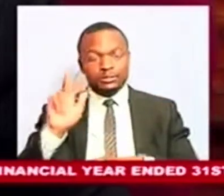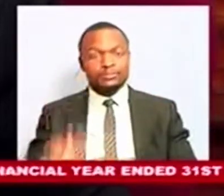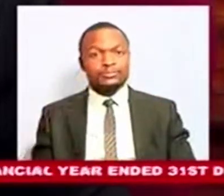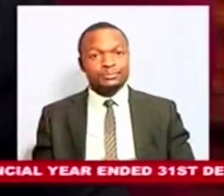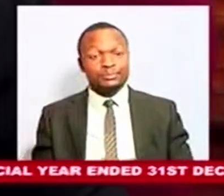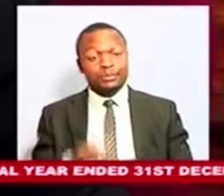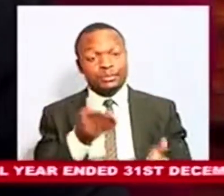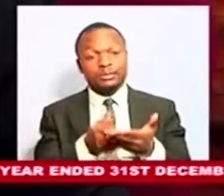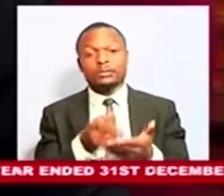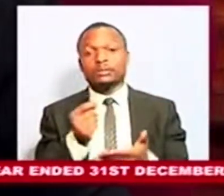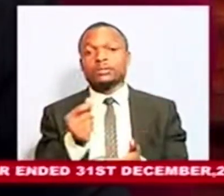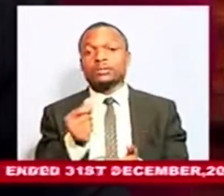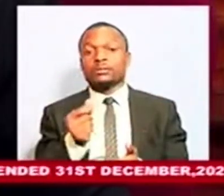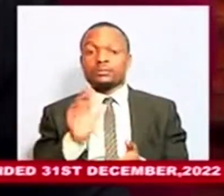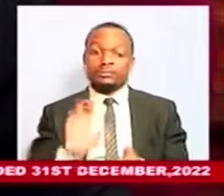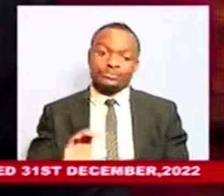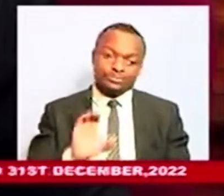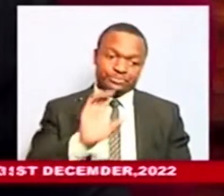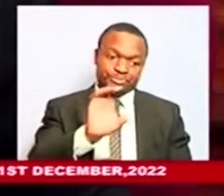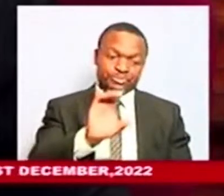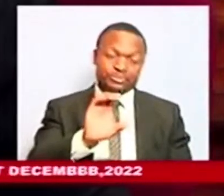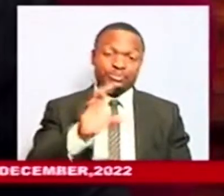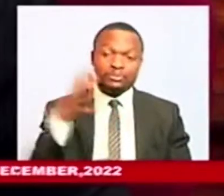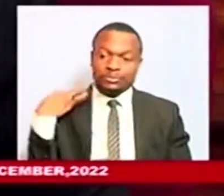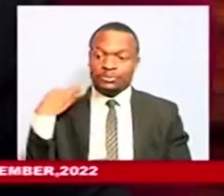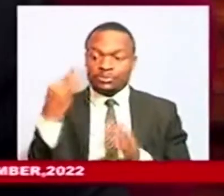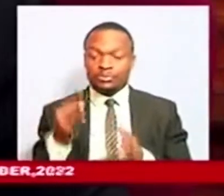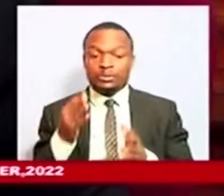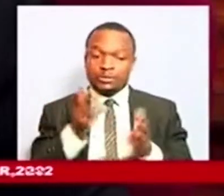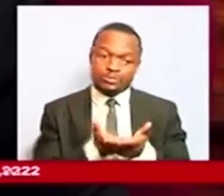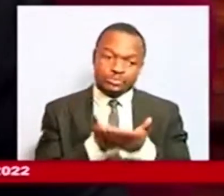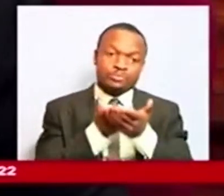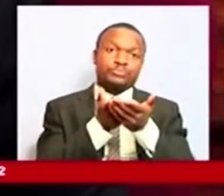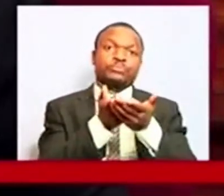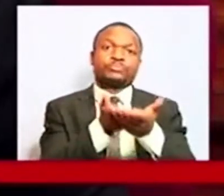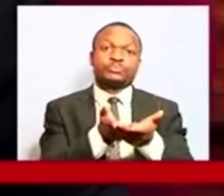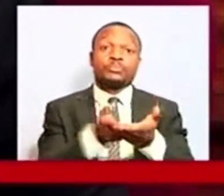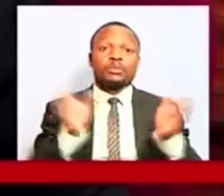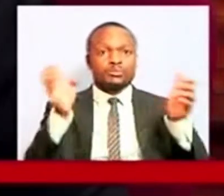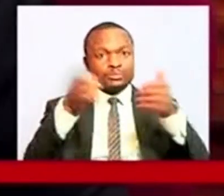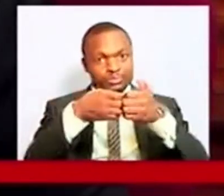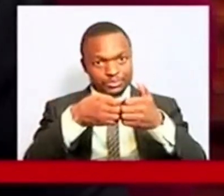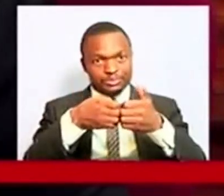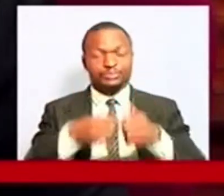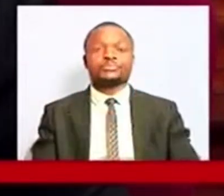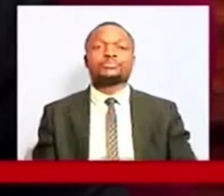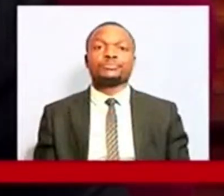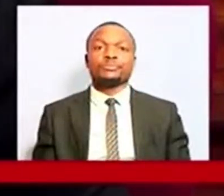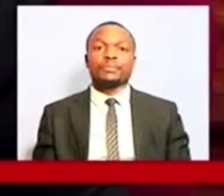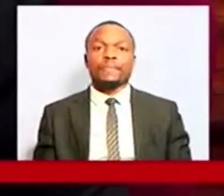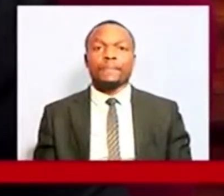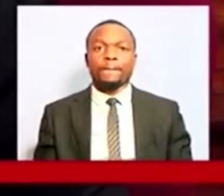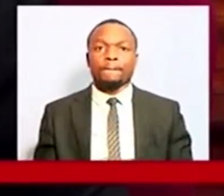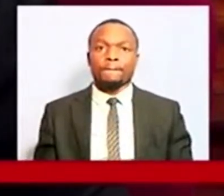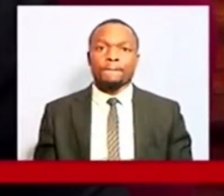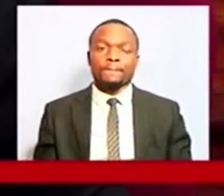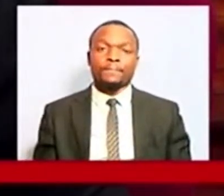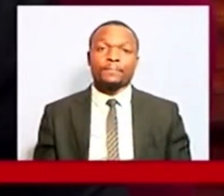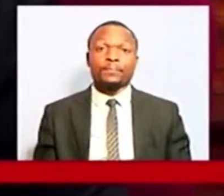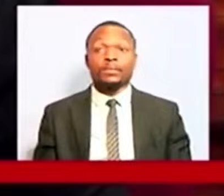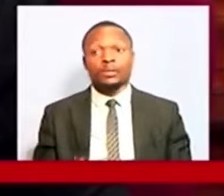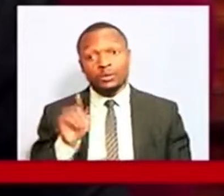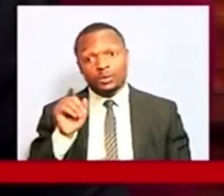which this money has been allocated and applicants have been submitted to the banks. So you